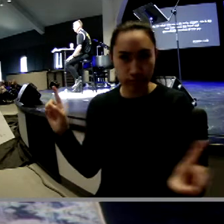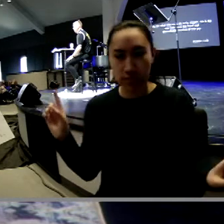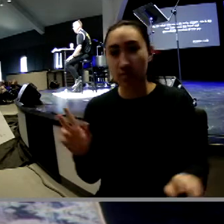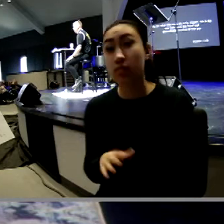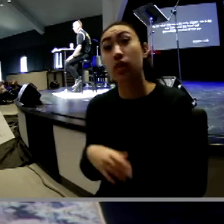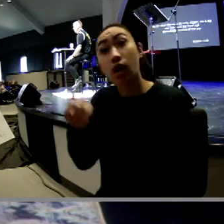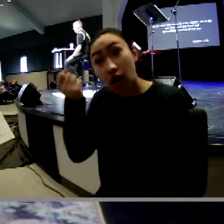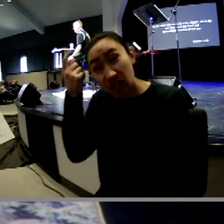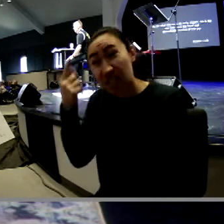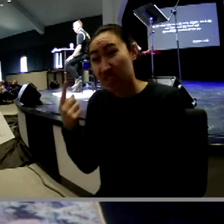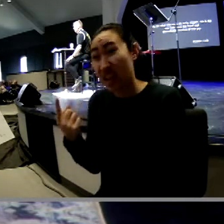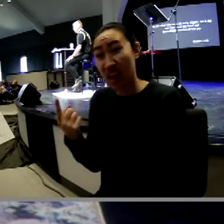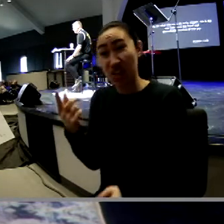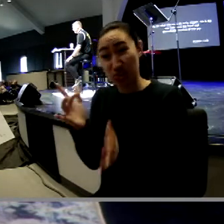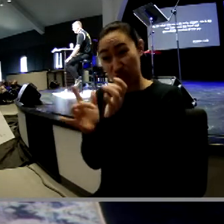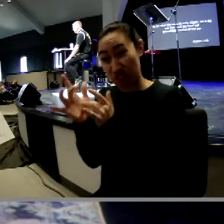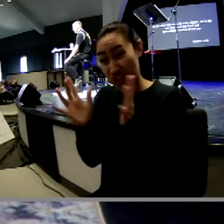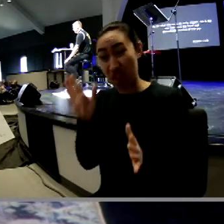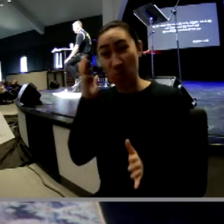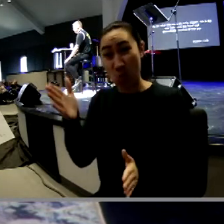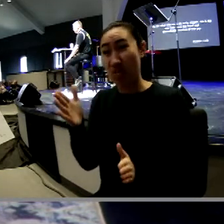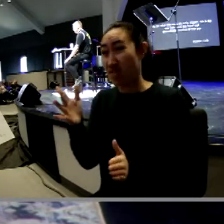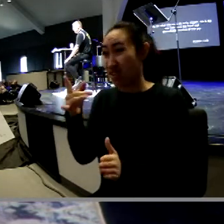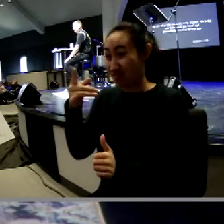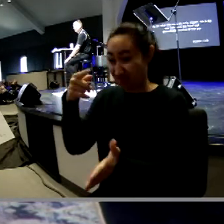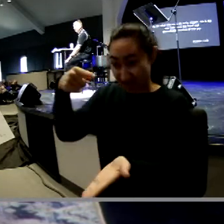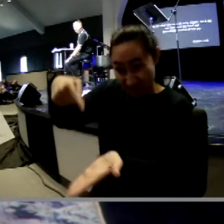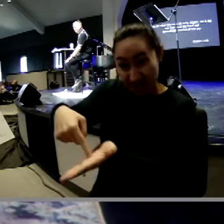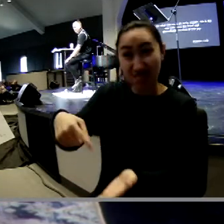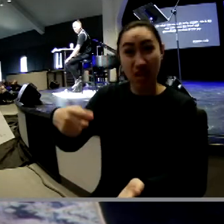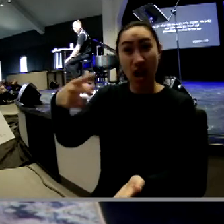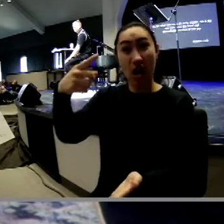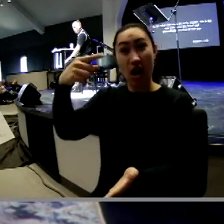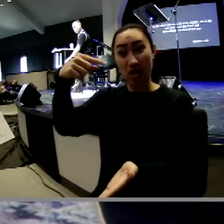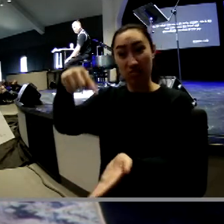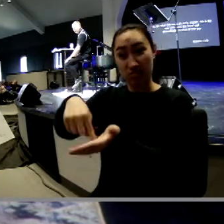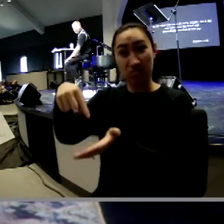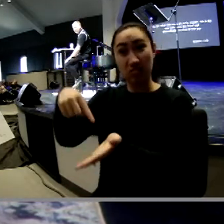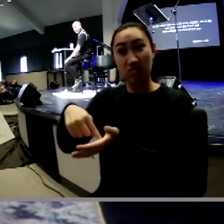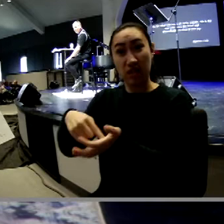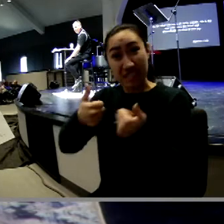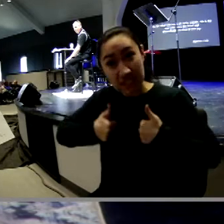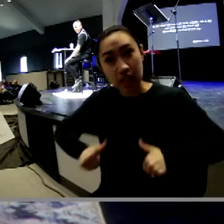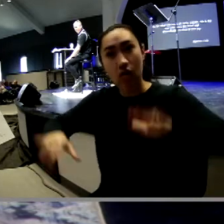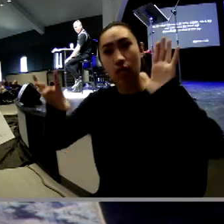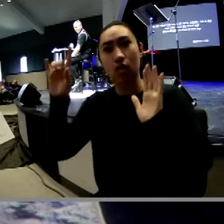cost you something. It just is. And you know what? When storms come,